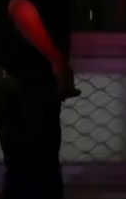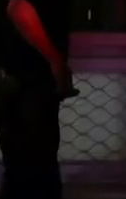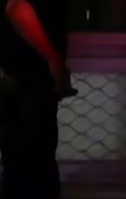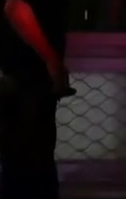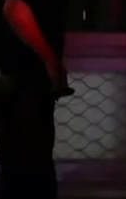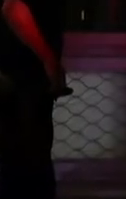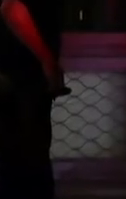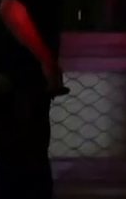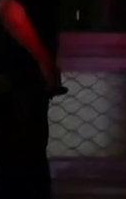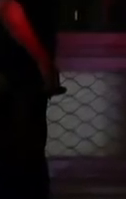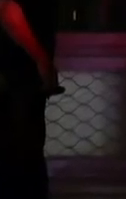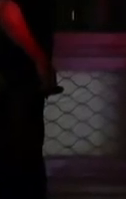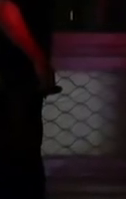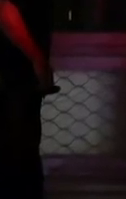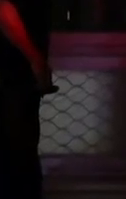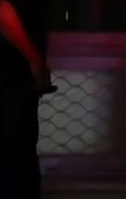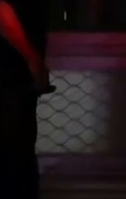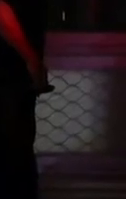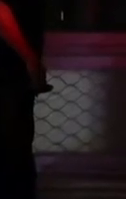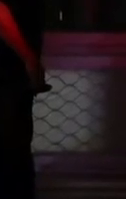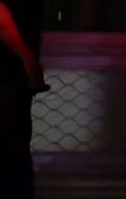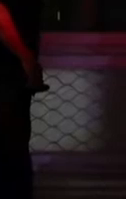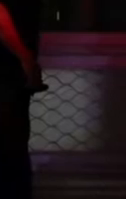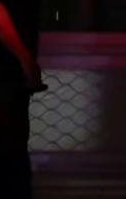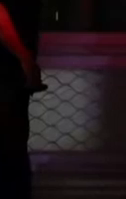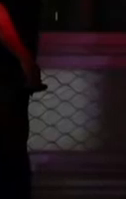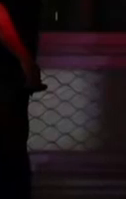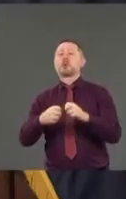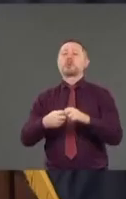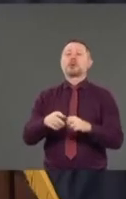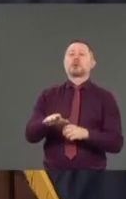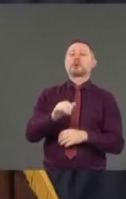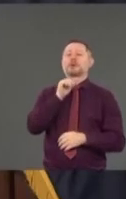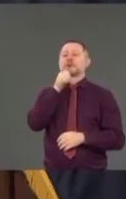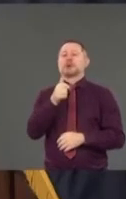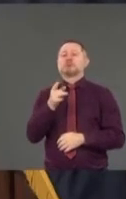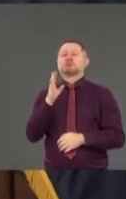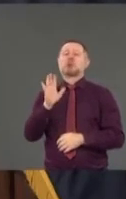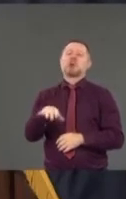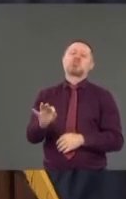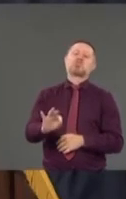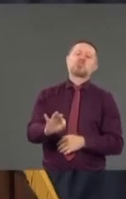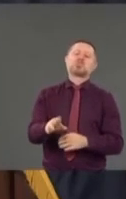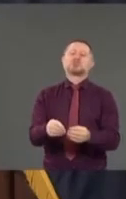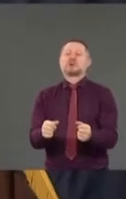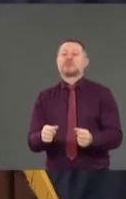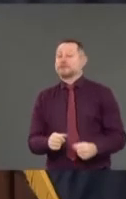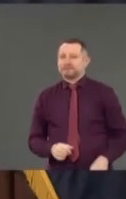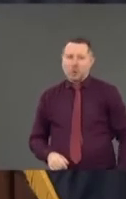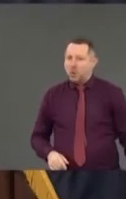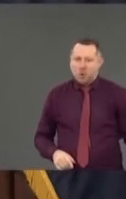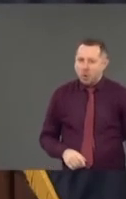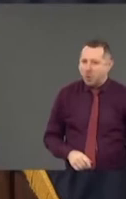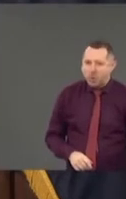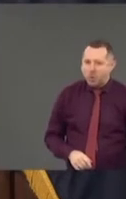underestimates the scope of the problem. I think he underestimates the duration of the problem.